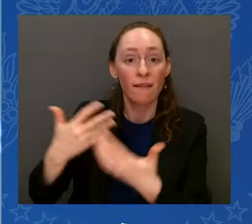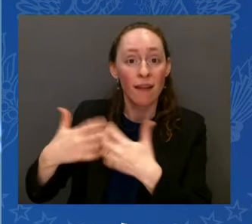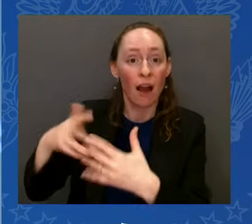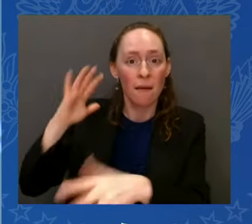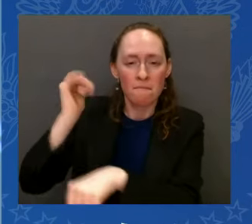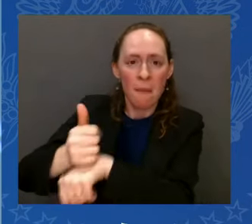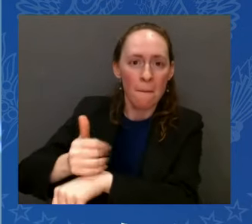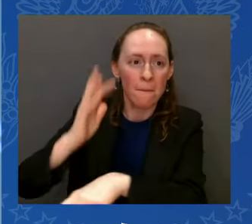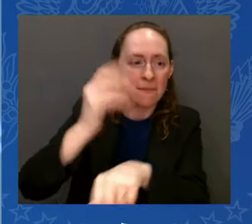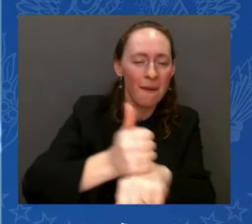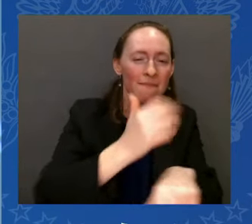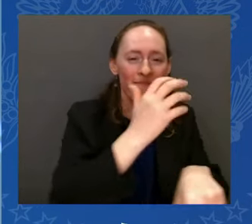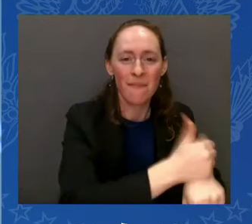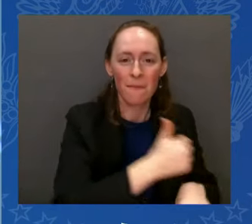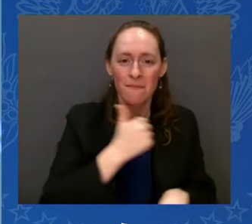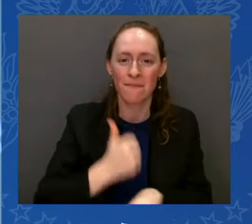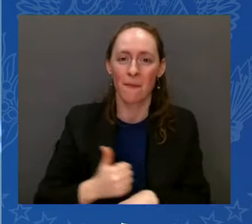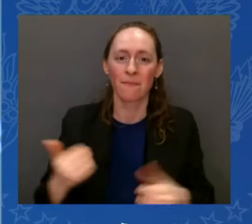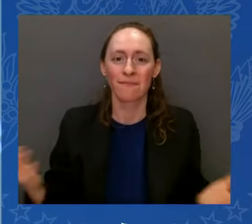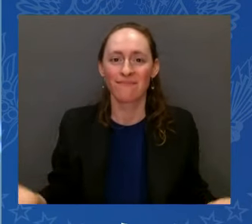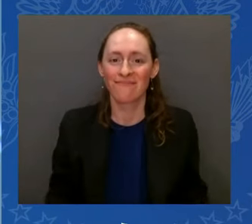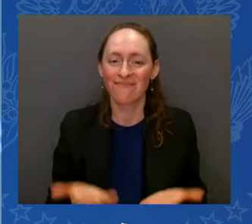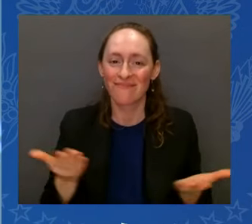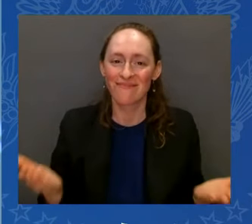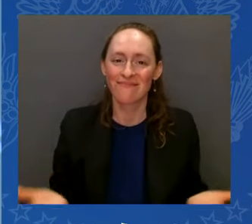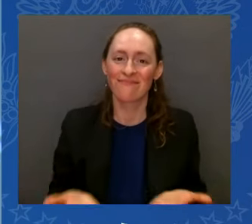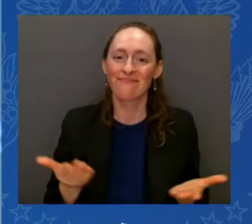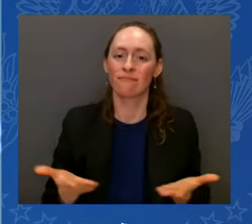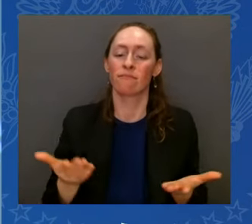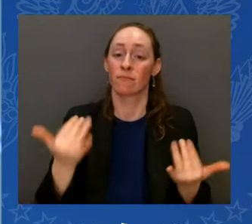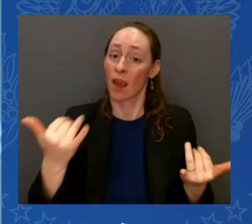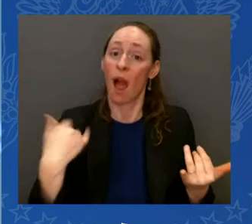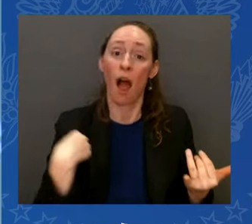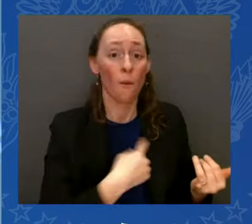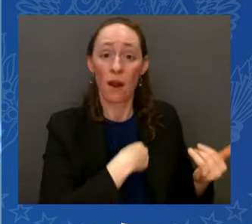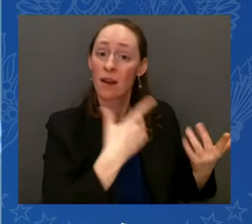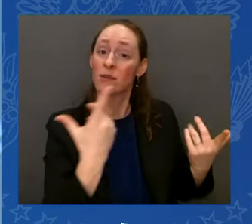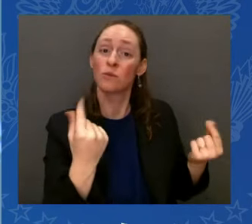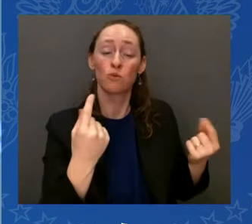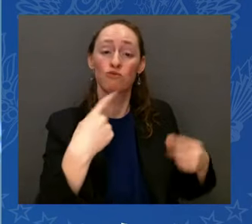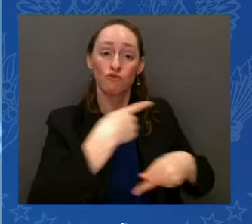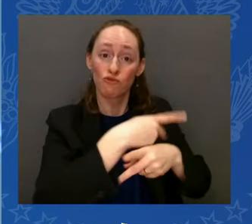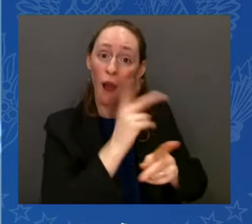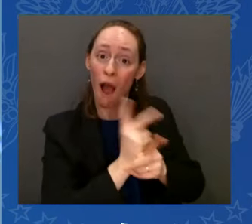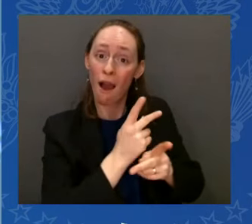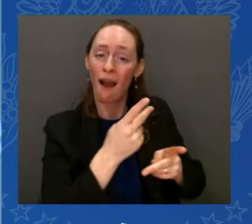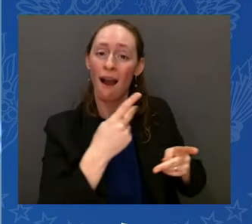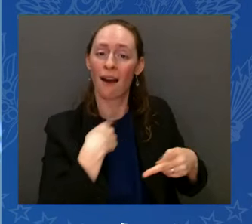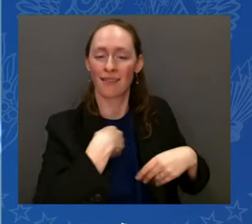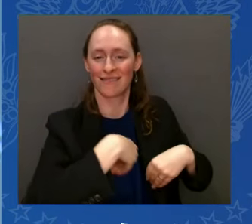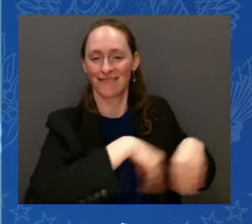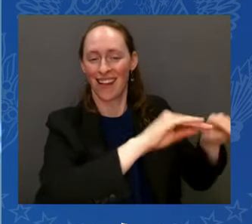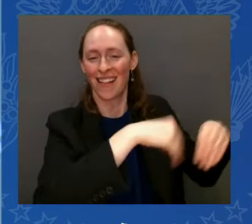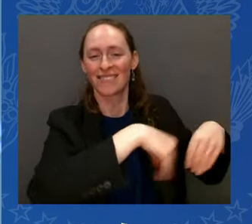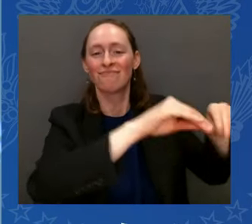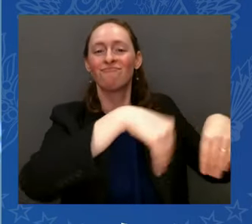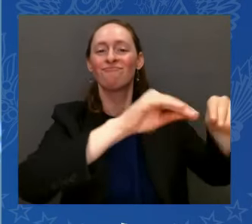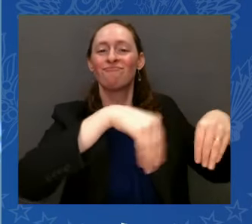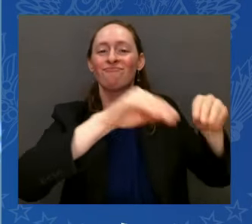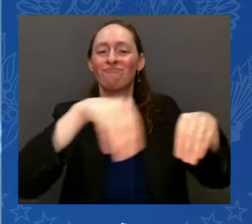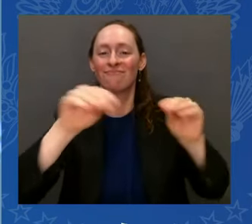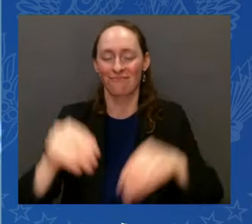Today's report on inflation shows the good news is that inflation in America is continuing to come down. It's fallen 7 straight months. There's more